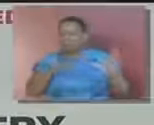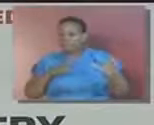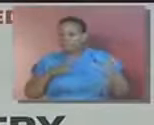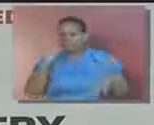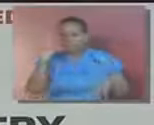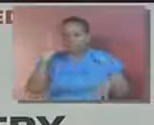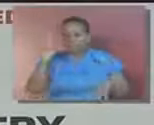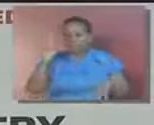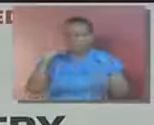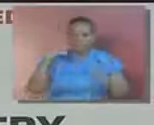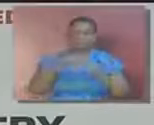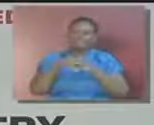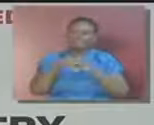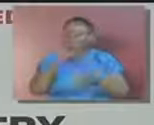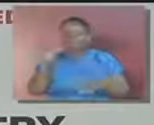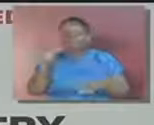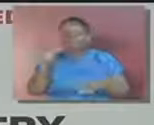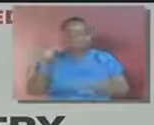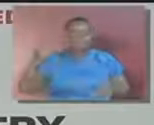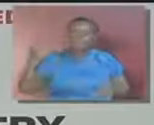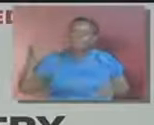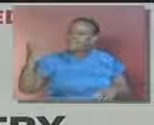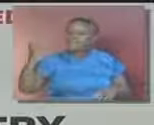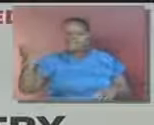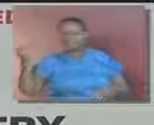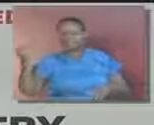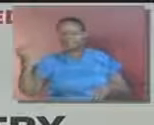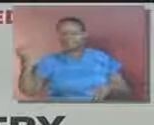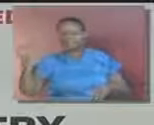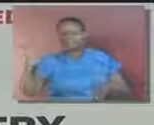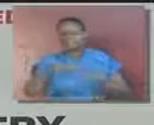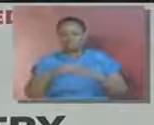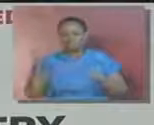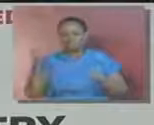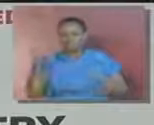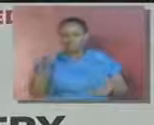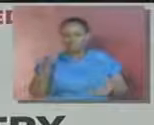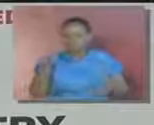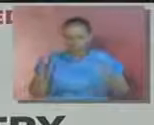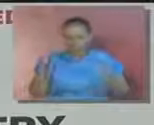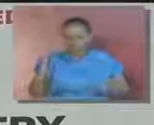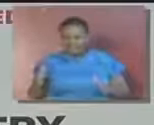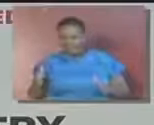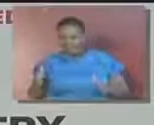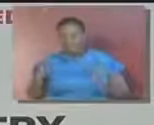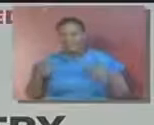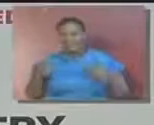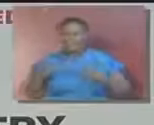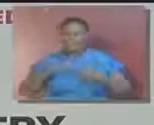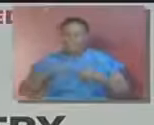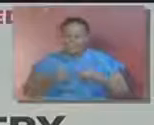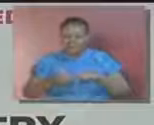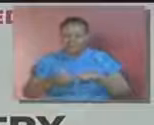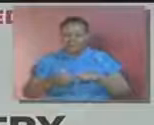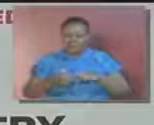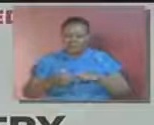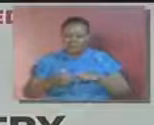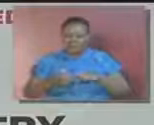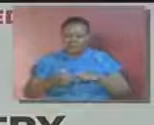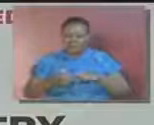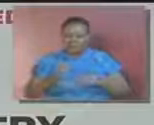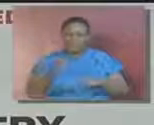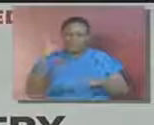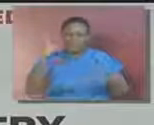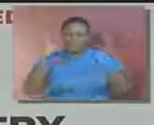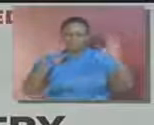For that one person, it's going to be something of concern. So we are taking this whole issue of